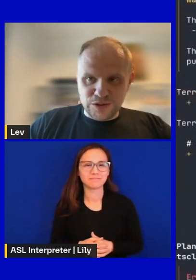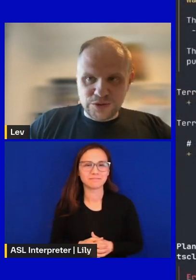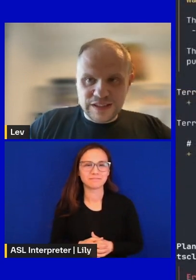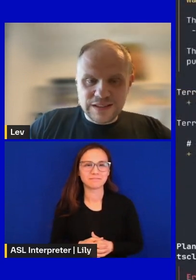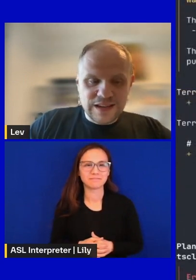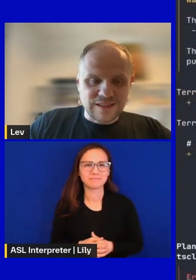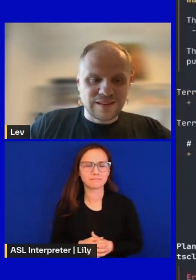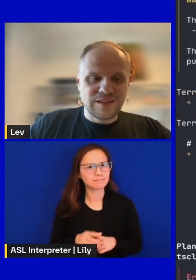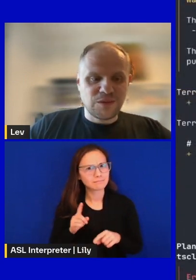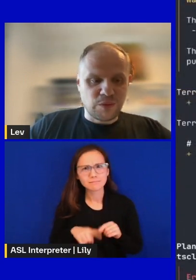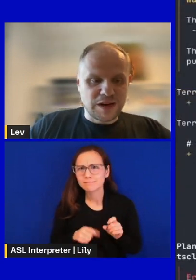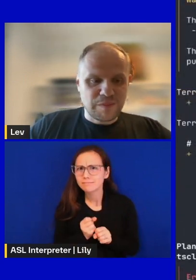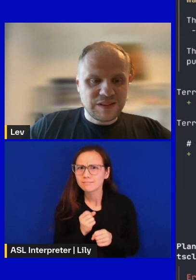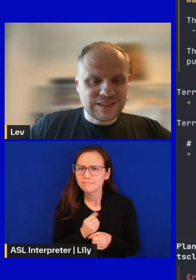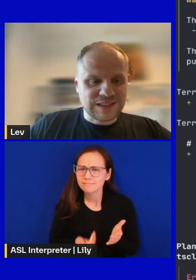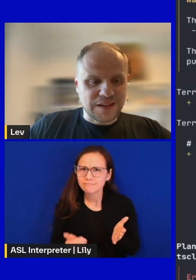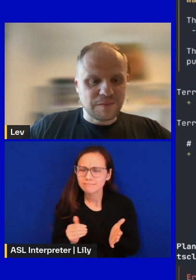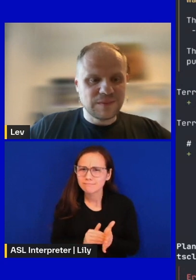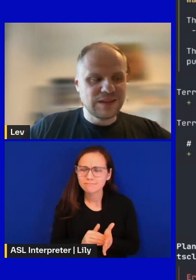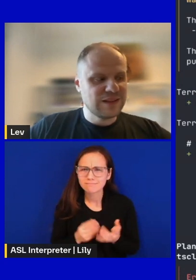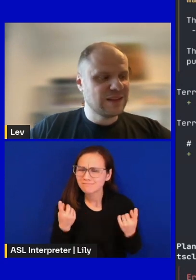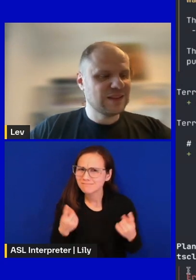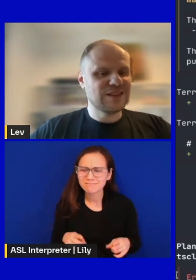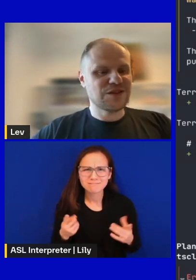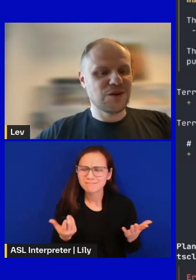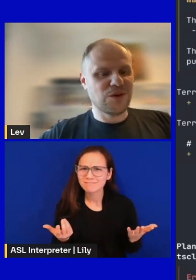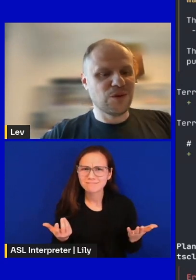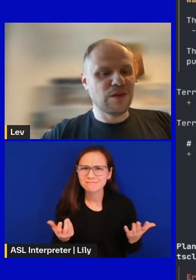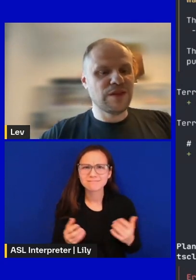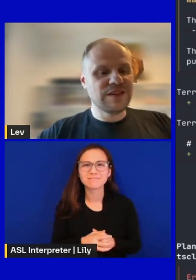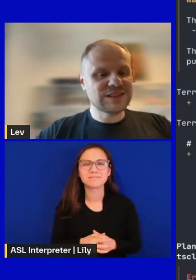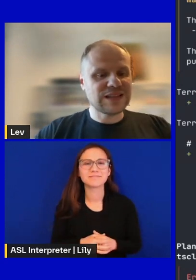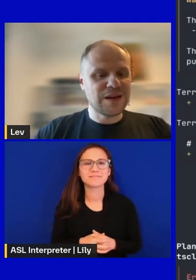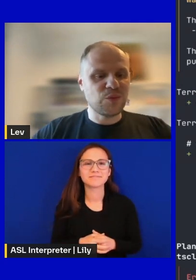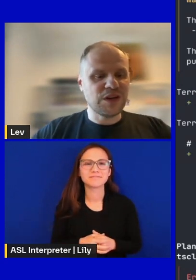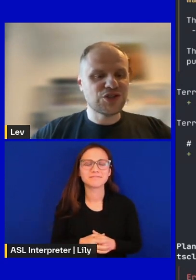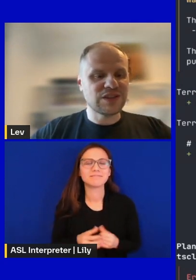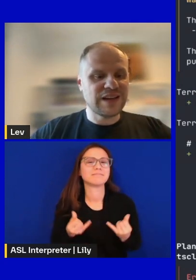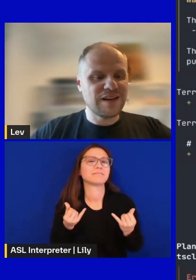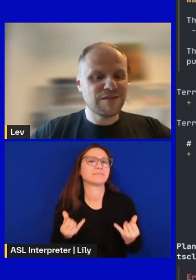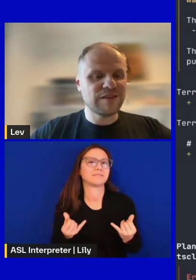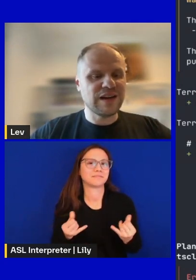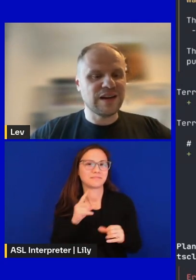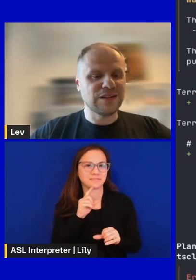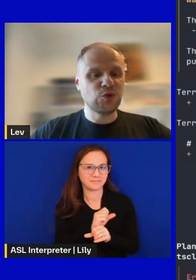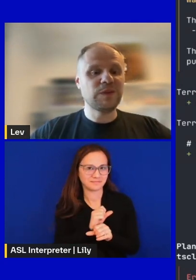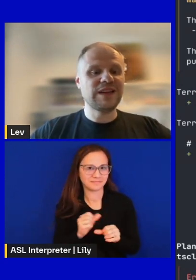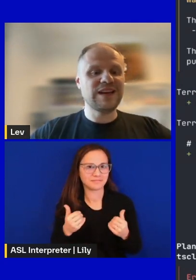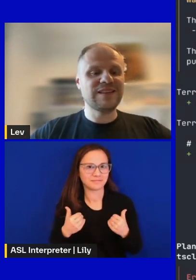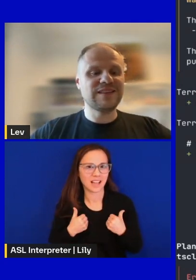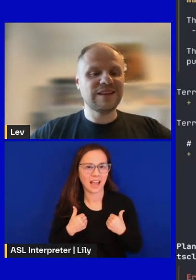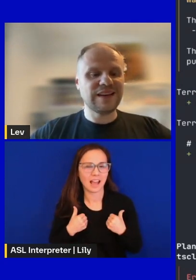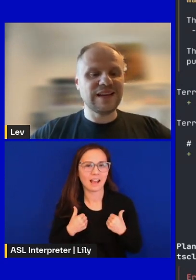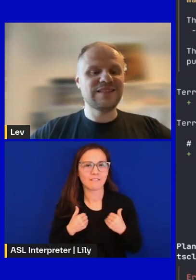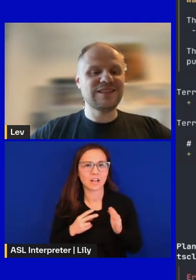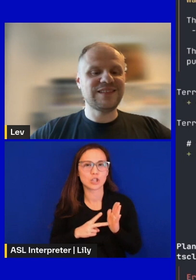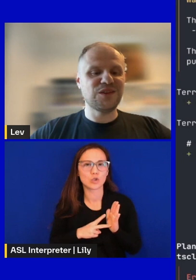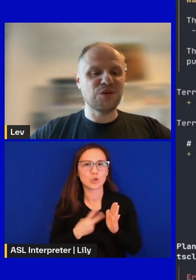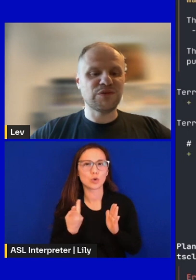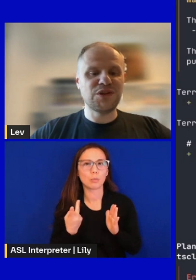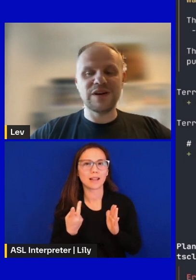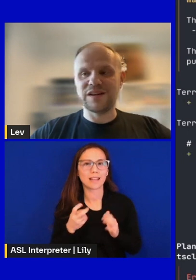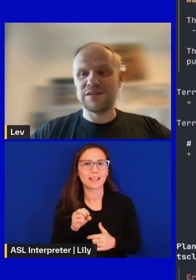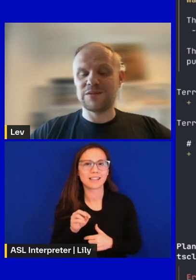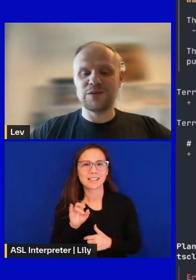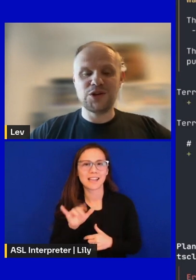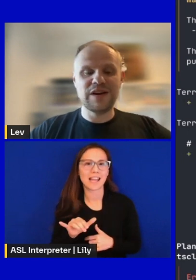We cannot create it again. What happened this time? So this time we actually have a duplicate entity